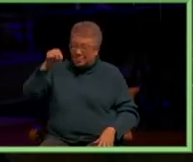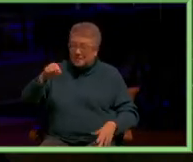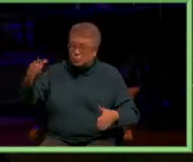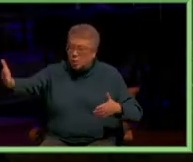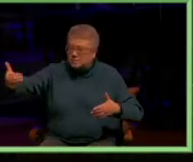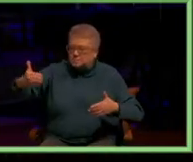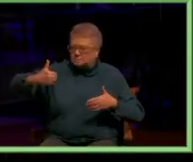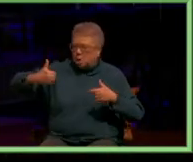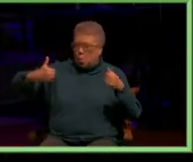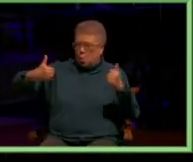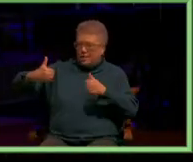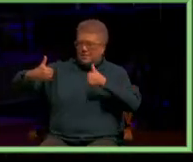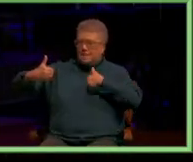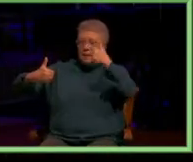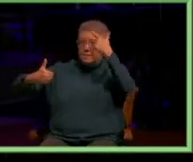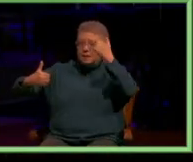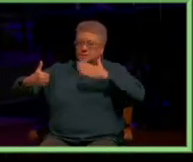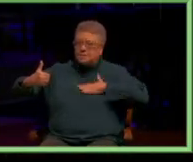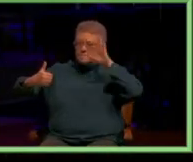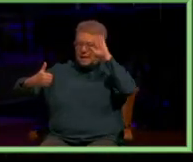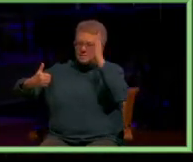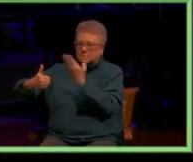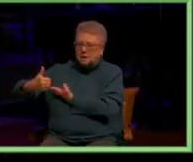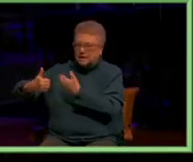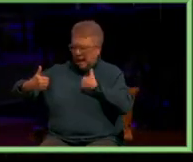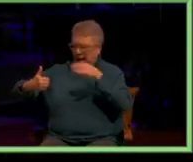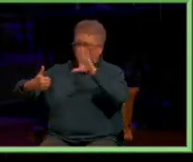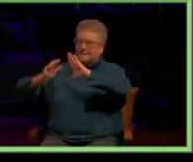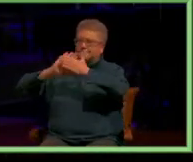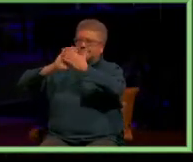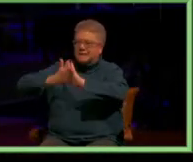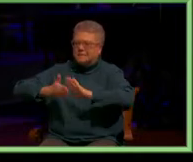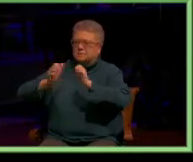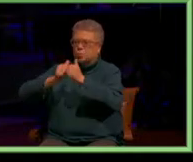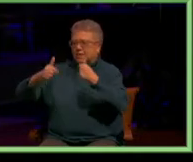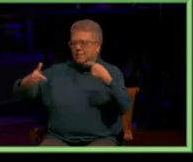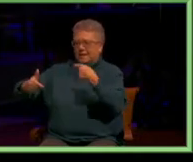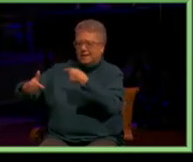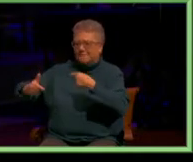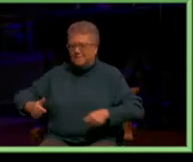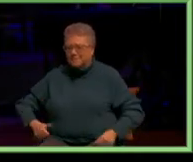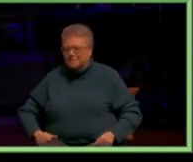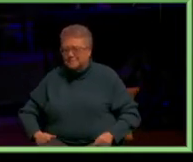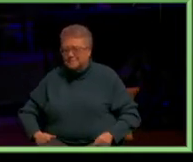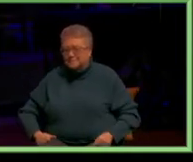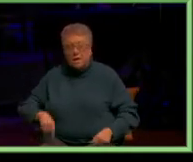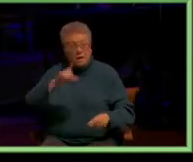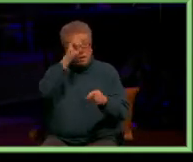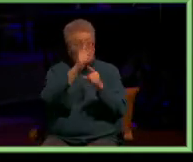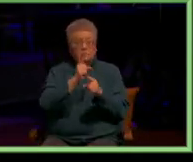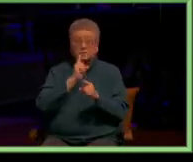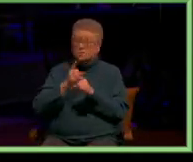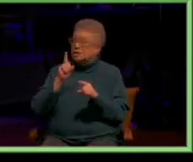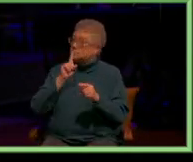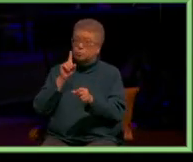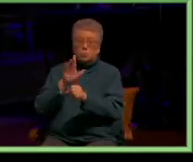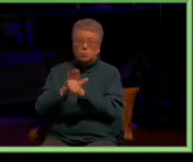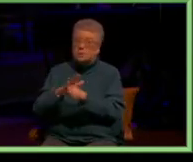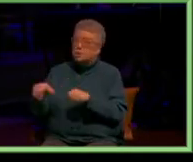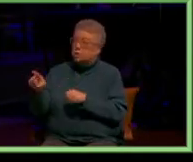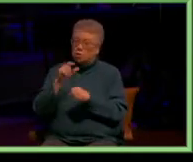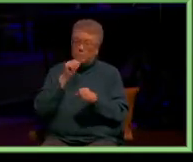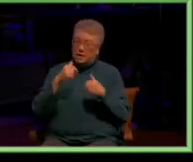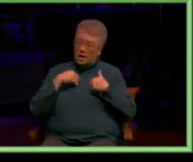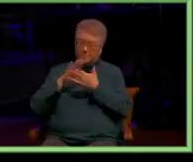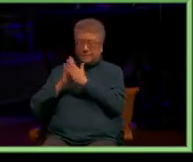because of my Son, and I have peace with them. Brothers and sisters, I promise you, you may not have peace in